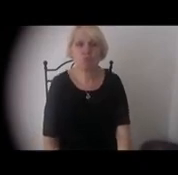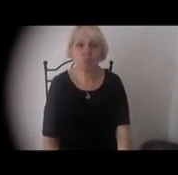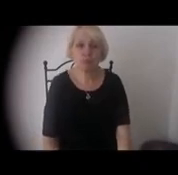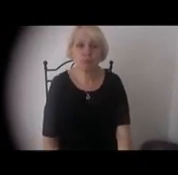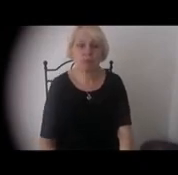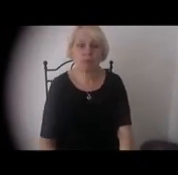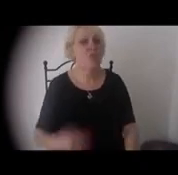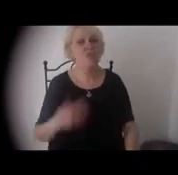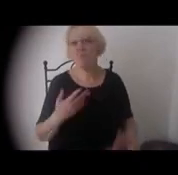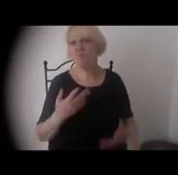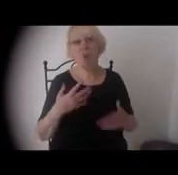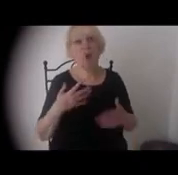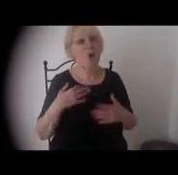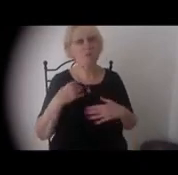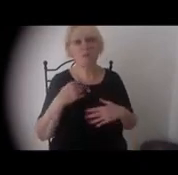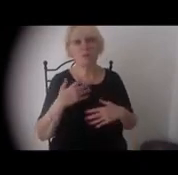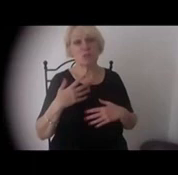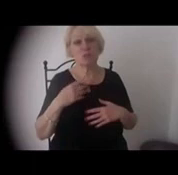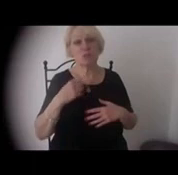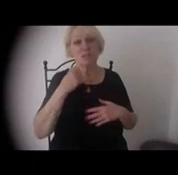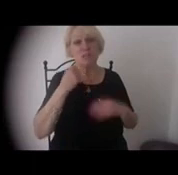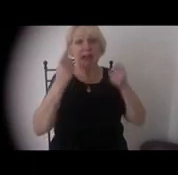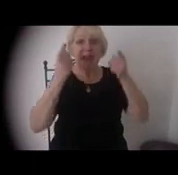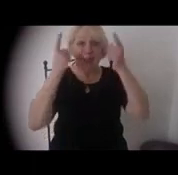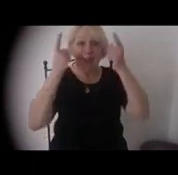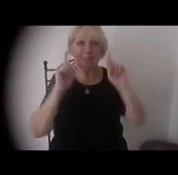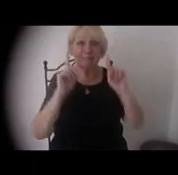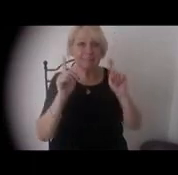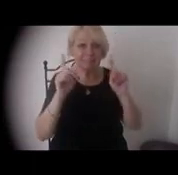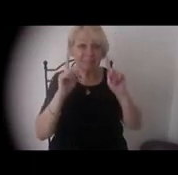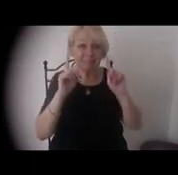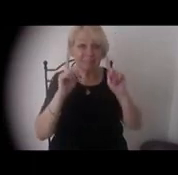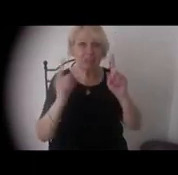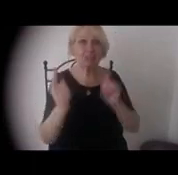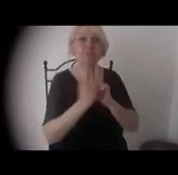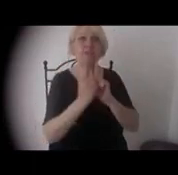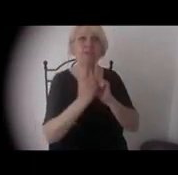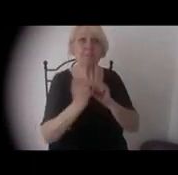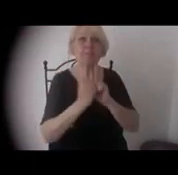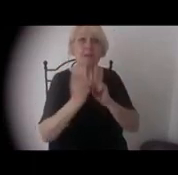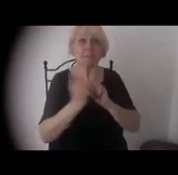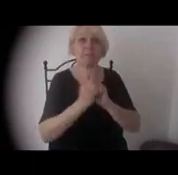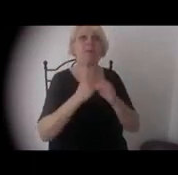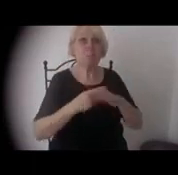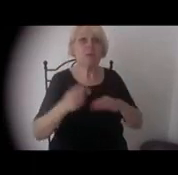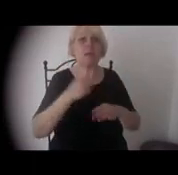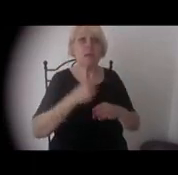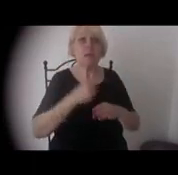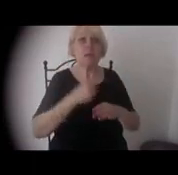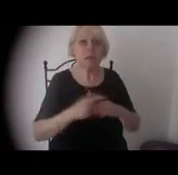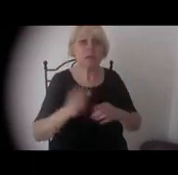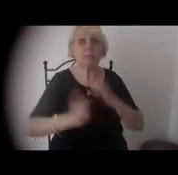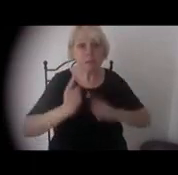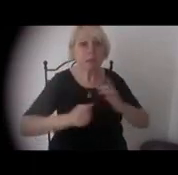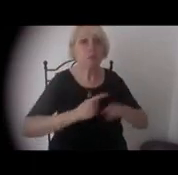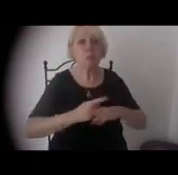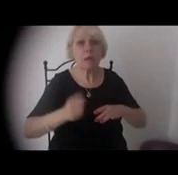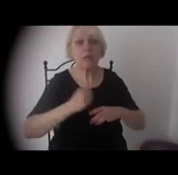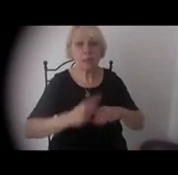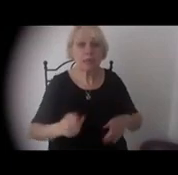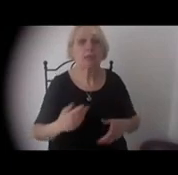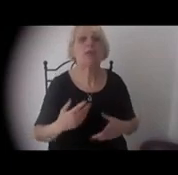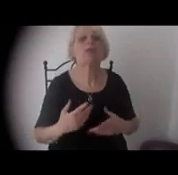that heads have been meeting weekly, and they've been talking about how to do better in the next lockdown since before the first